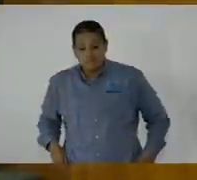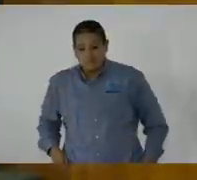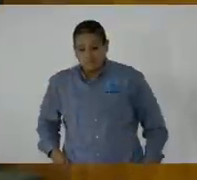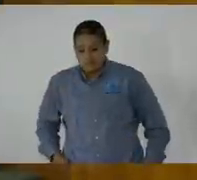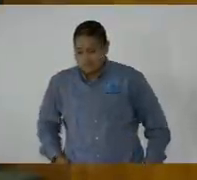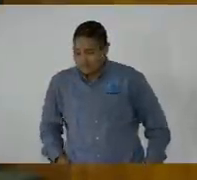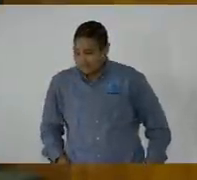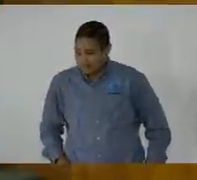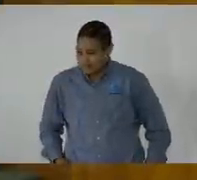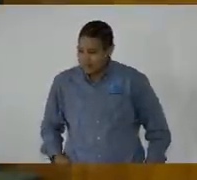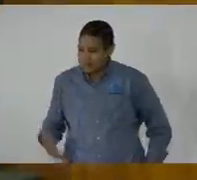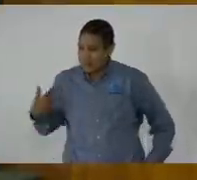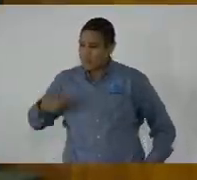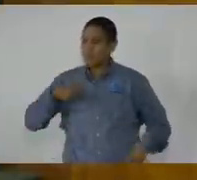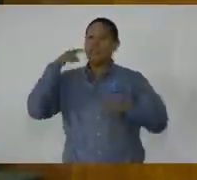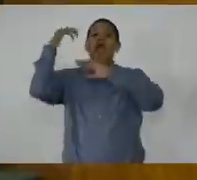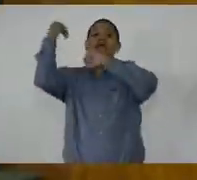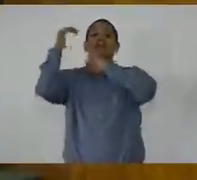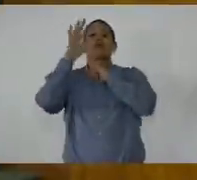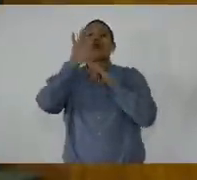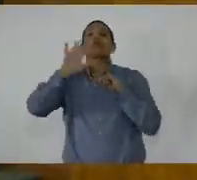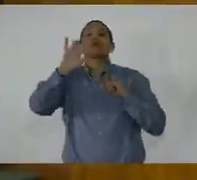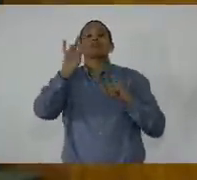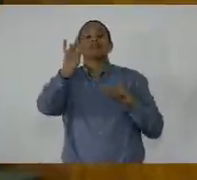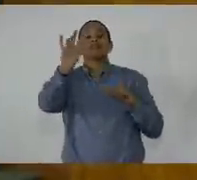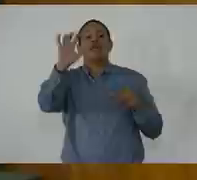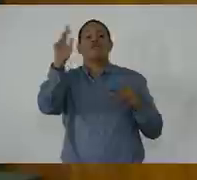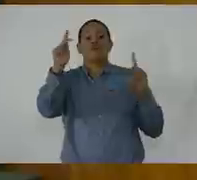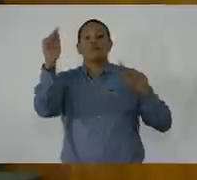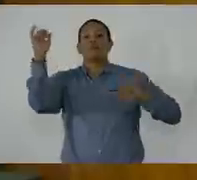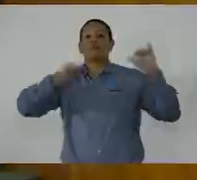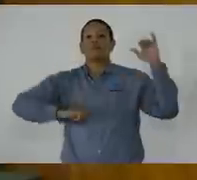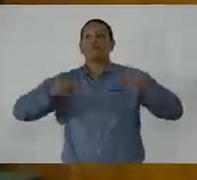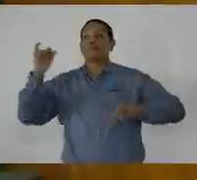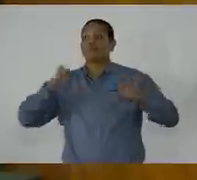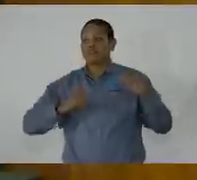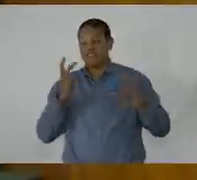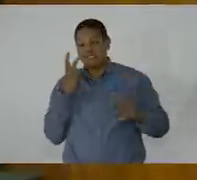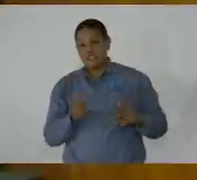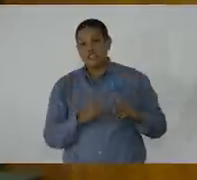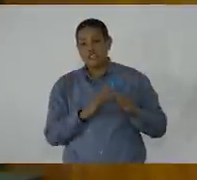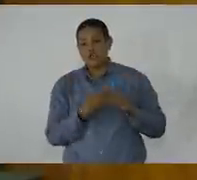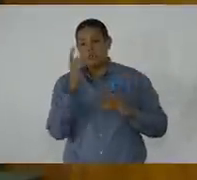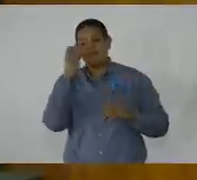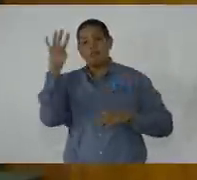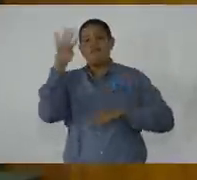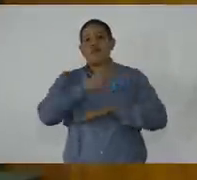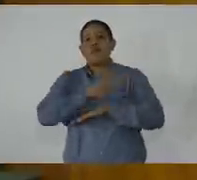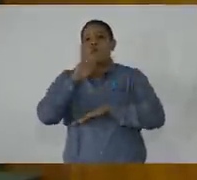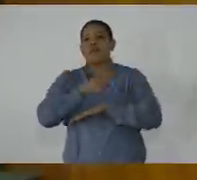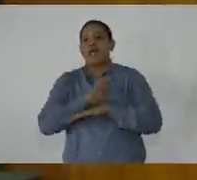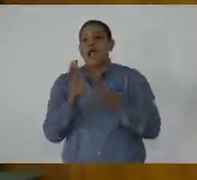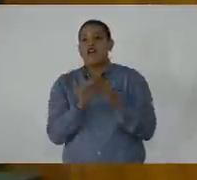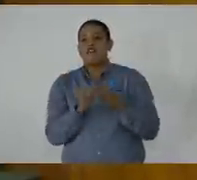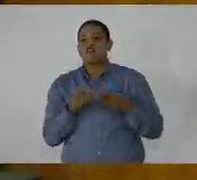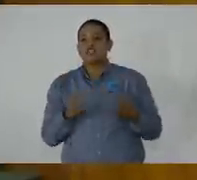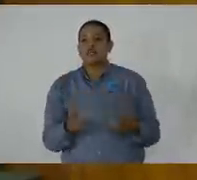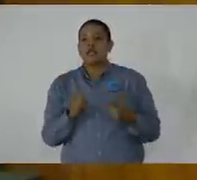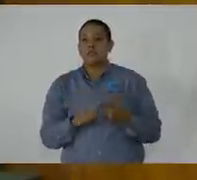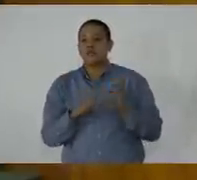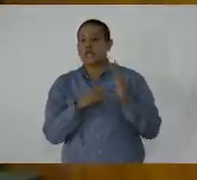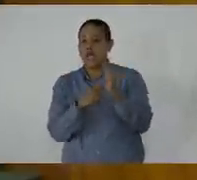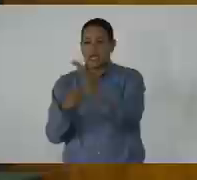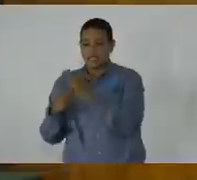And we expect approximately 700 visitors to be in Jamaica for 4 days of conference and